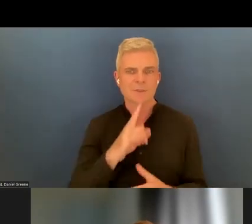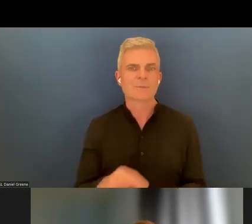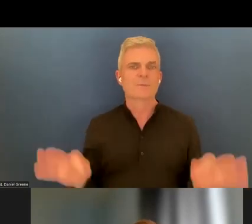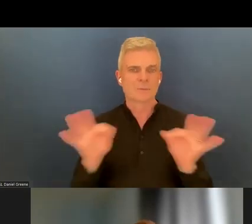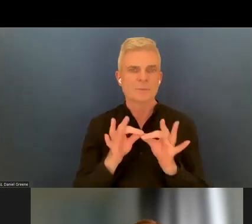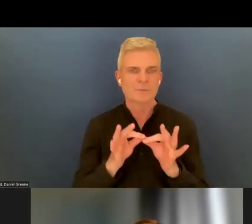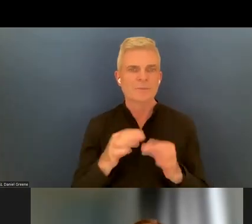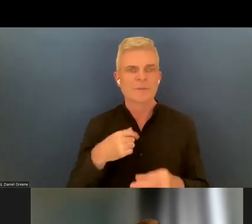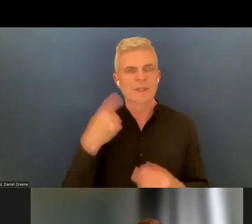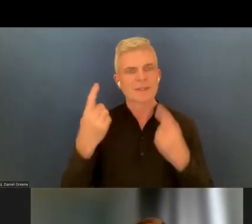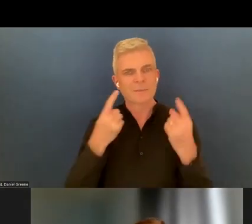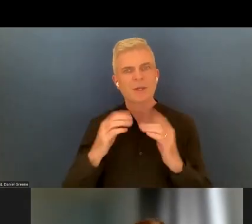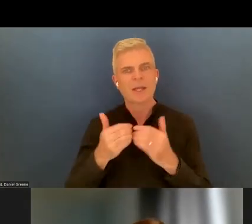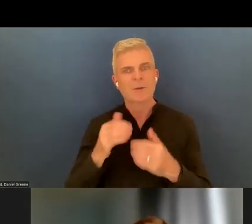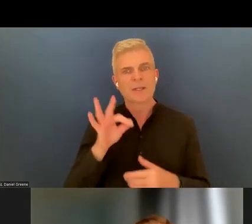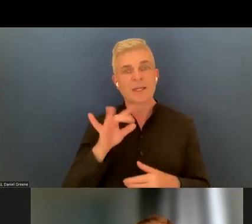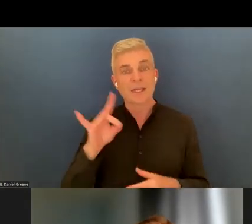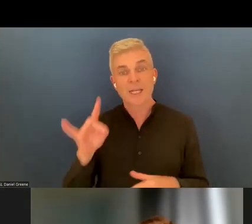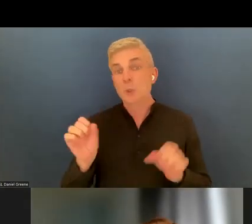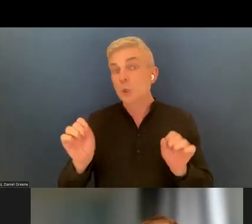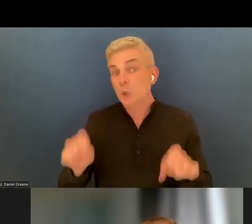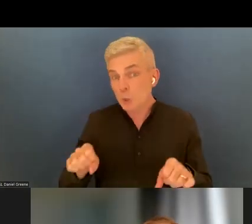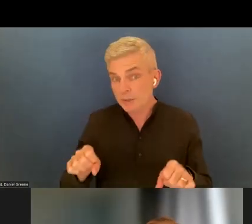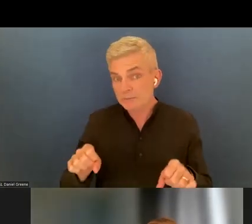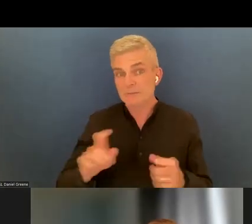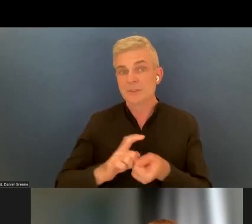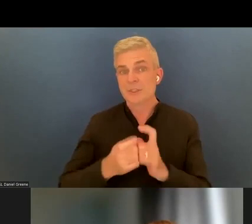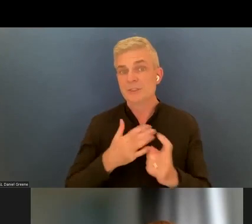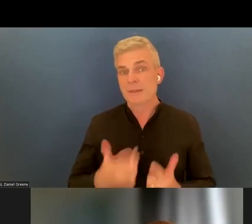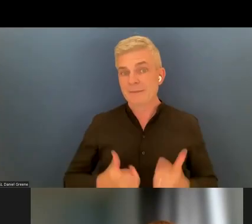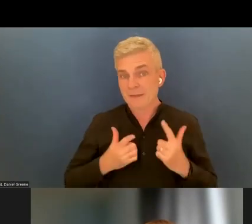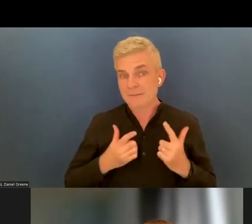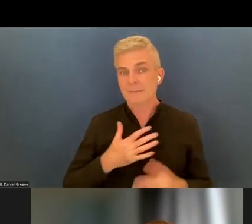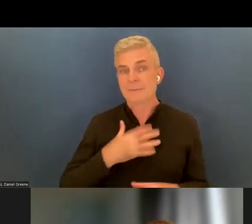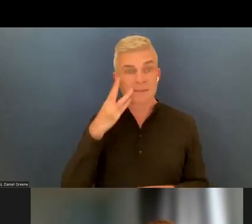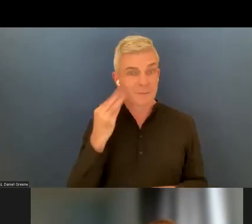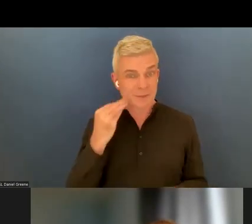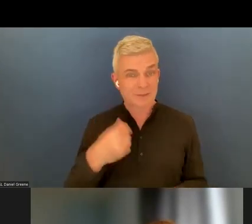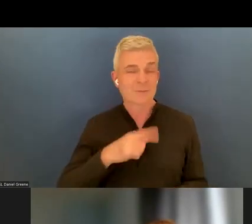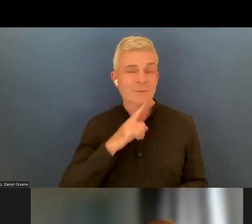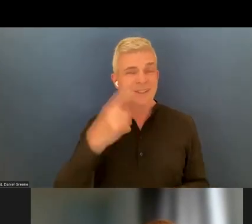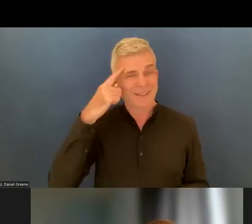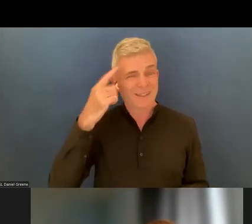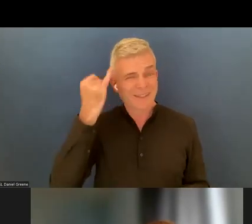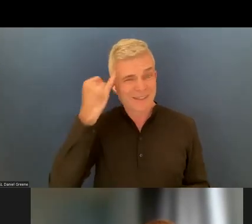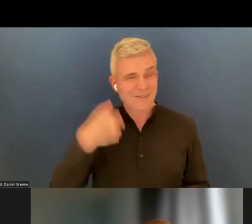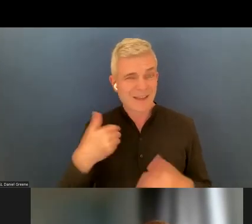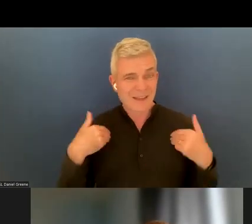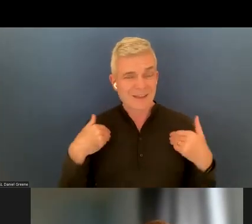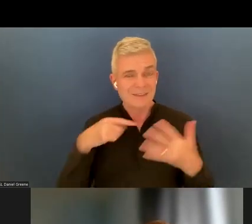think about how 988 could have changed my life and my experience. And I really think that had I had these tools, I would have